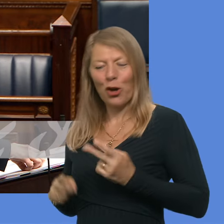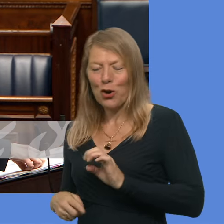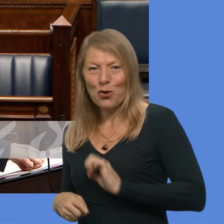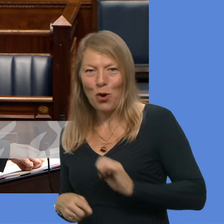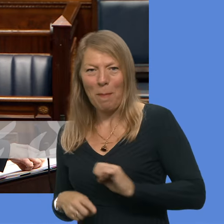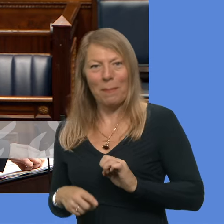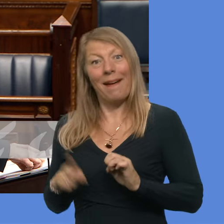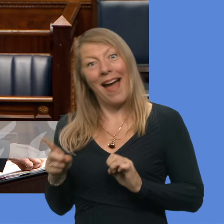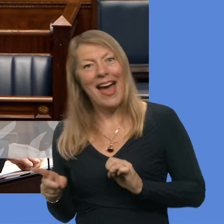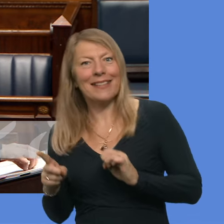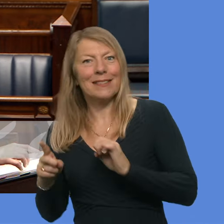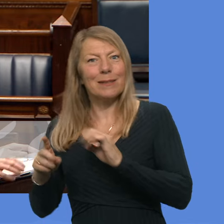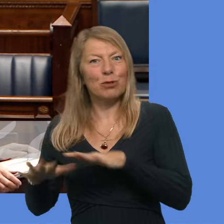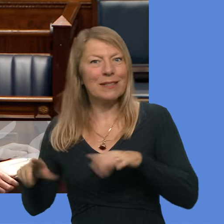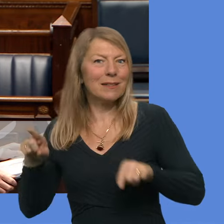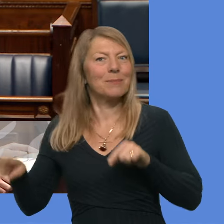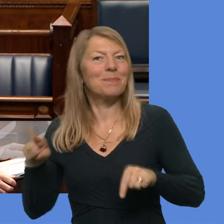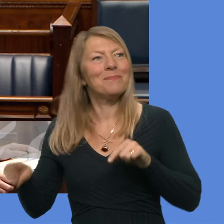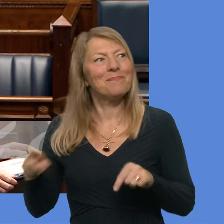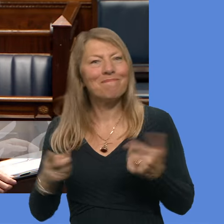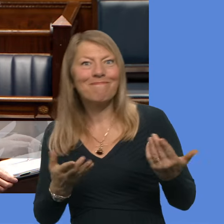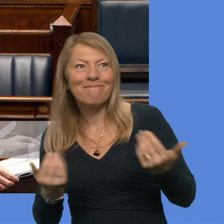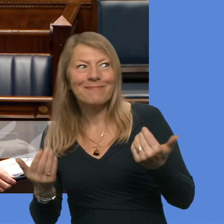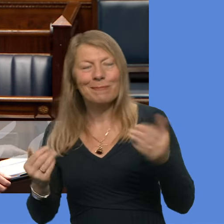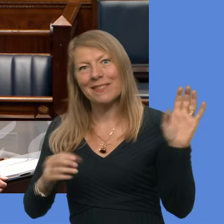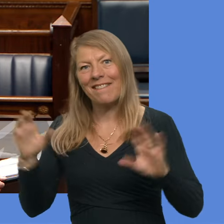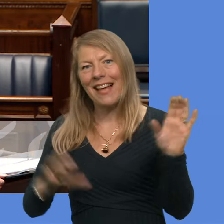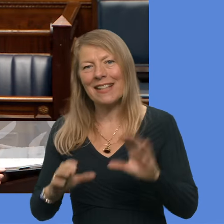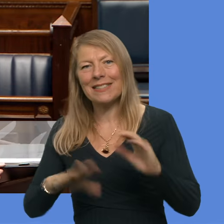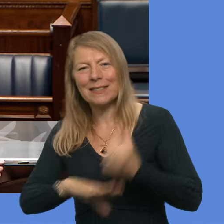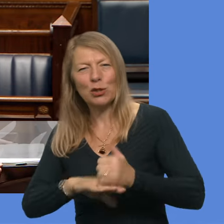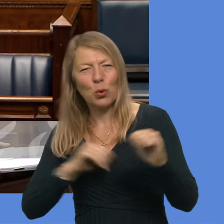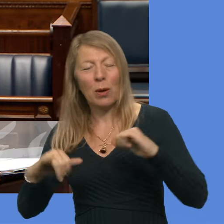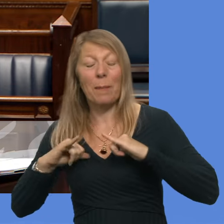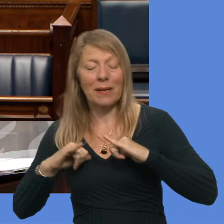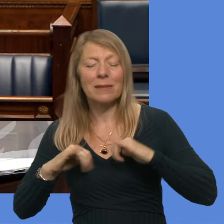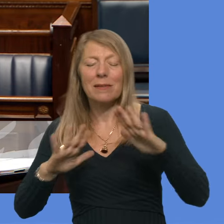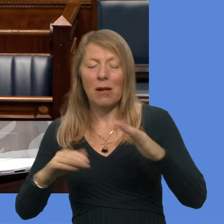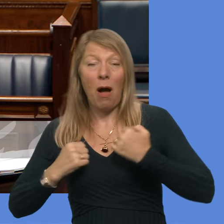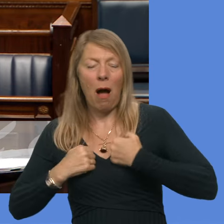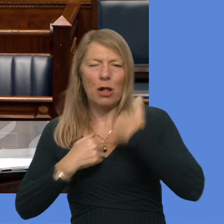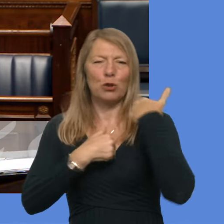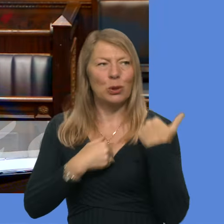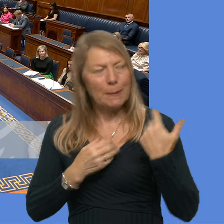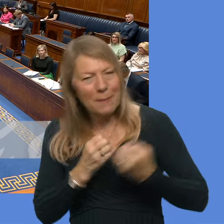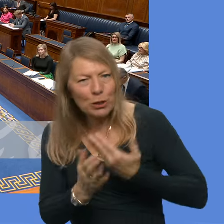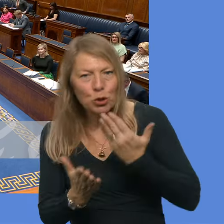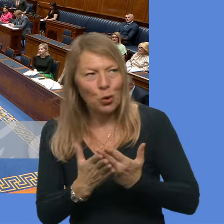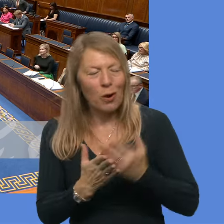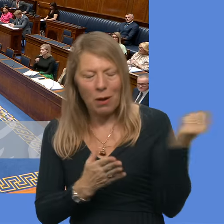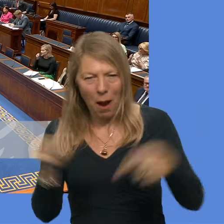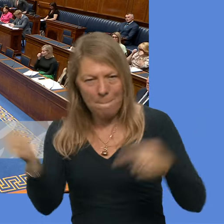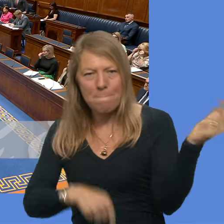also in Europe as well. And I think it's our duty in the time ahead to try and exploit that to the fullest possible way we can. Tom